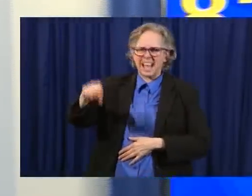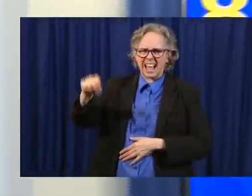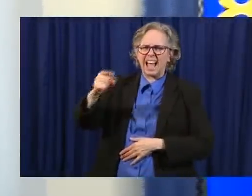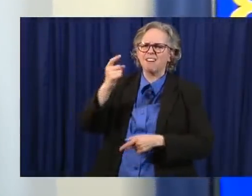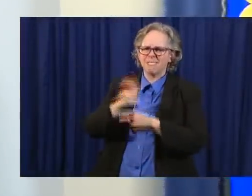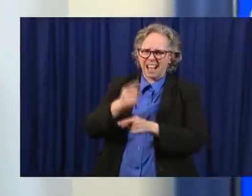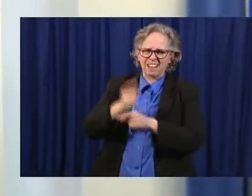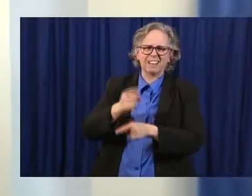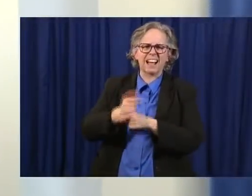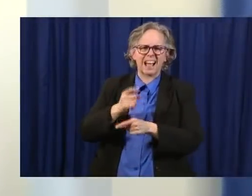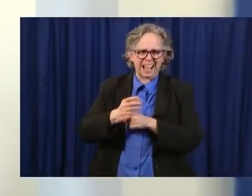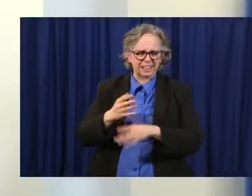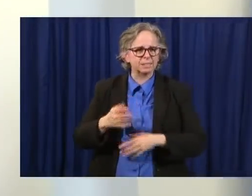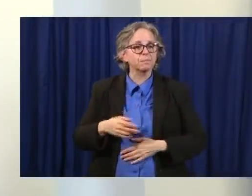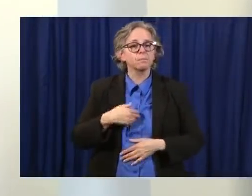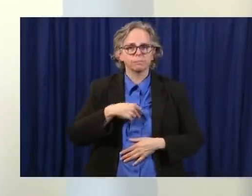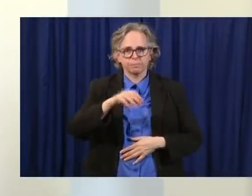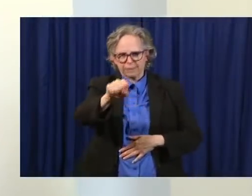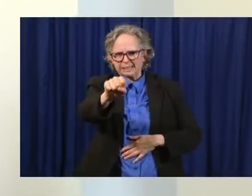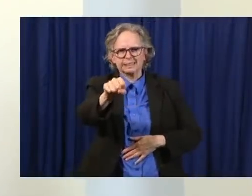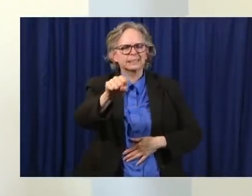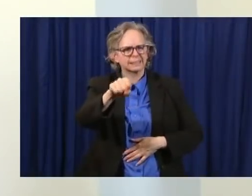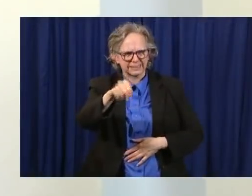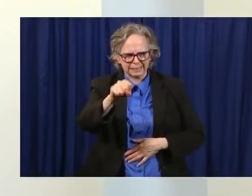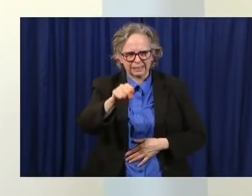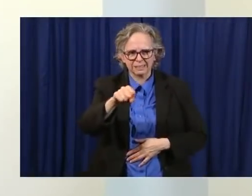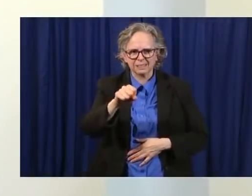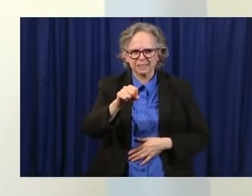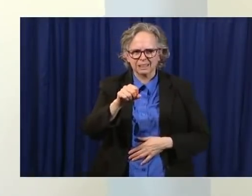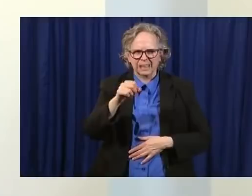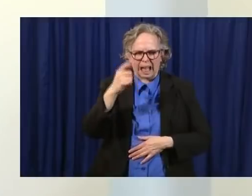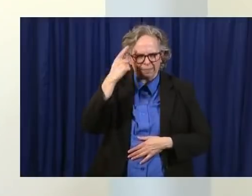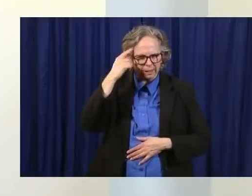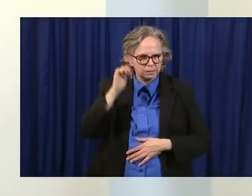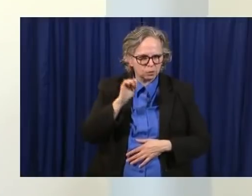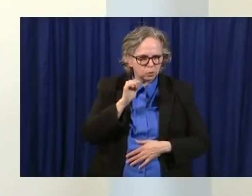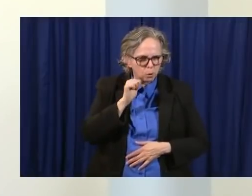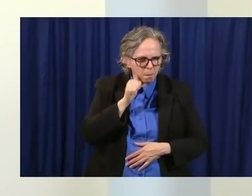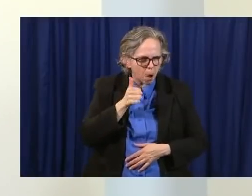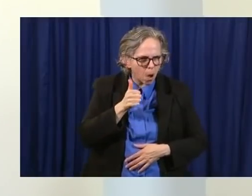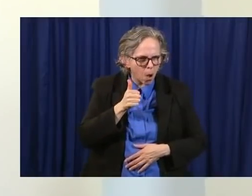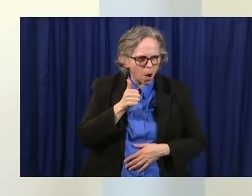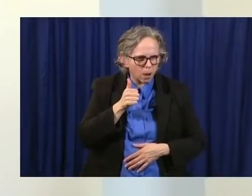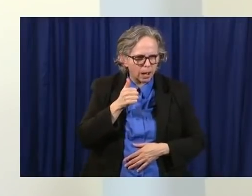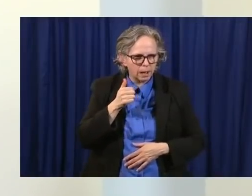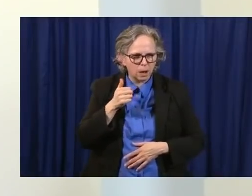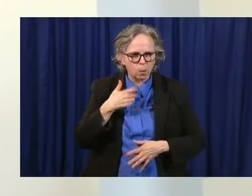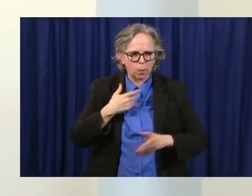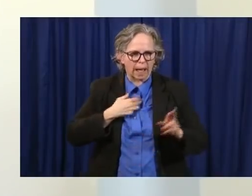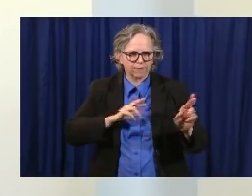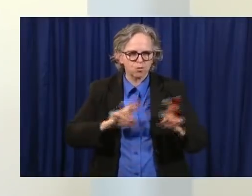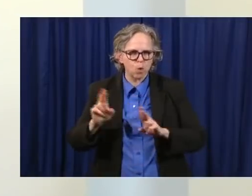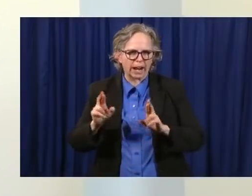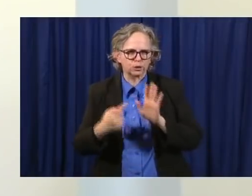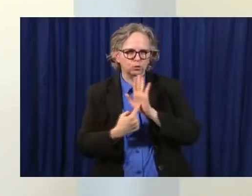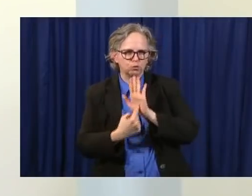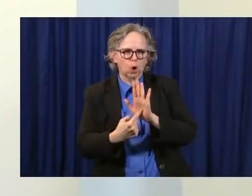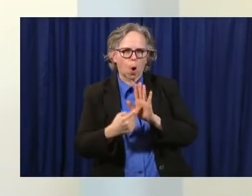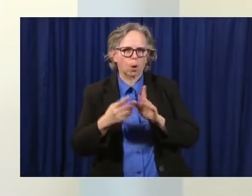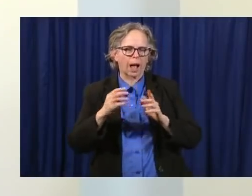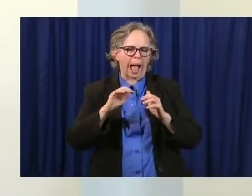I could, we're going to talk more, I believe, tomorrow. I have some slides and things to show about our testing, how we